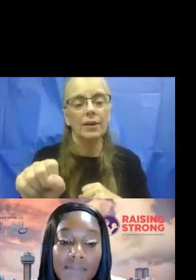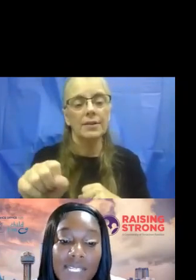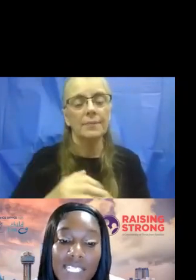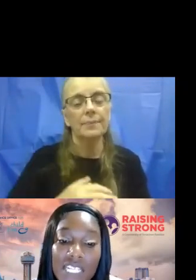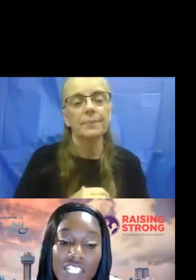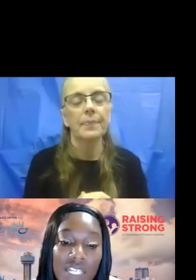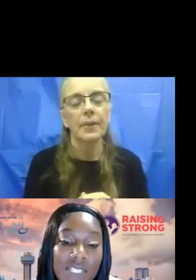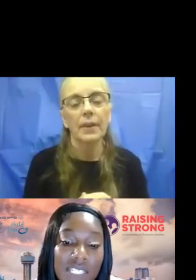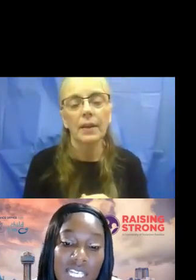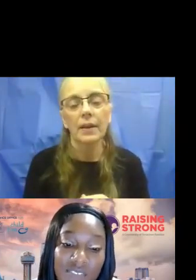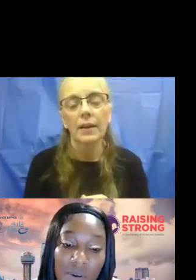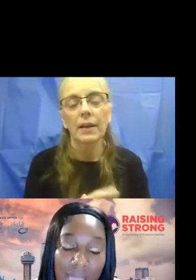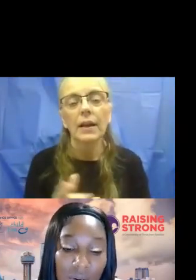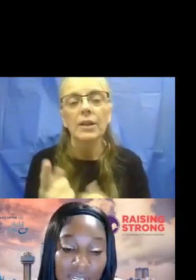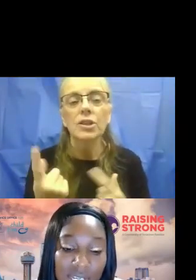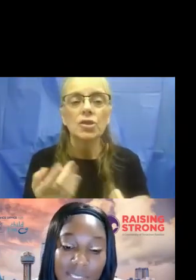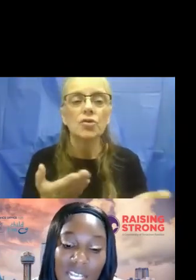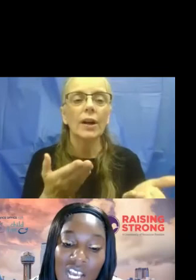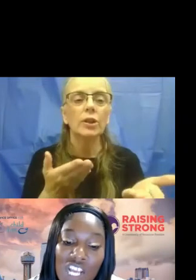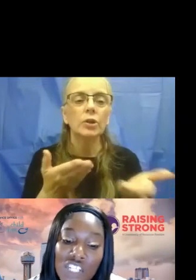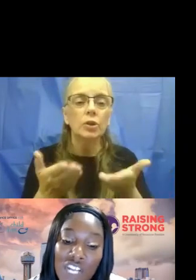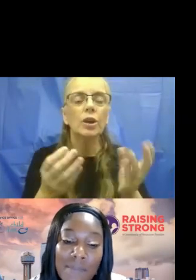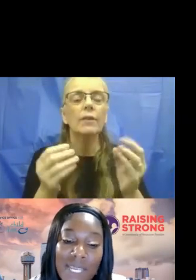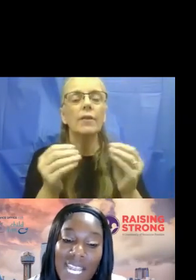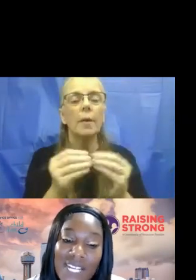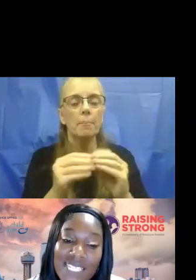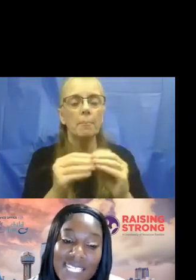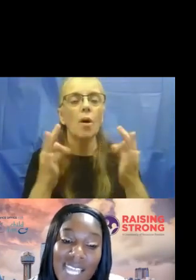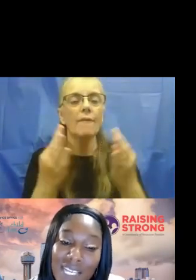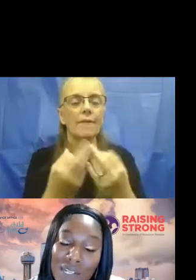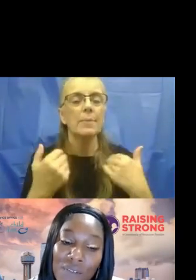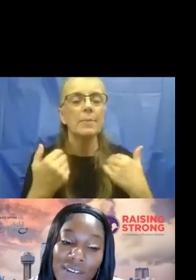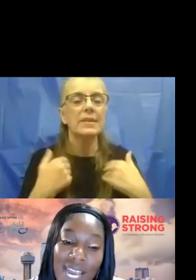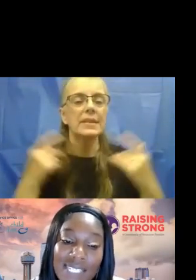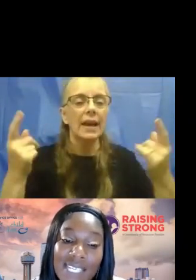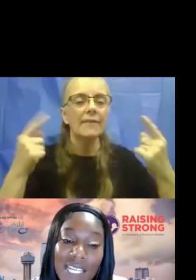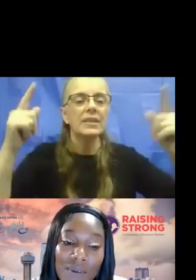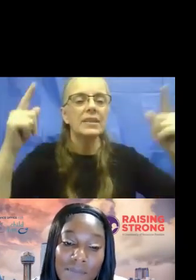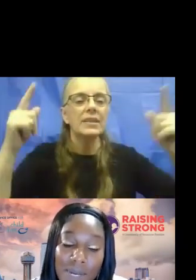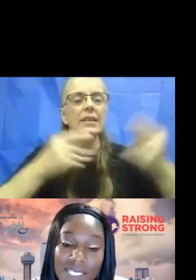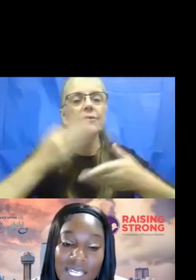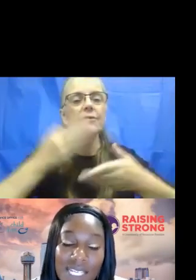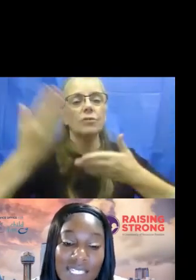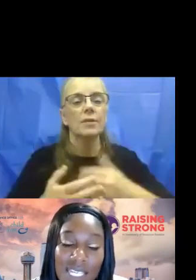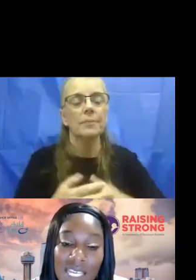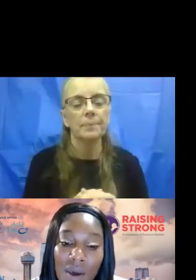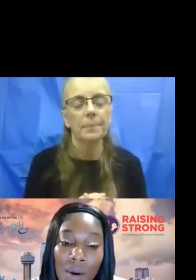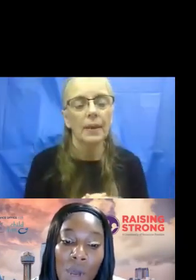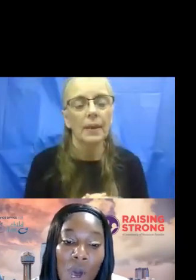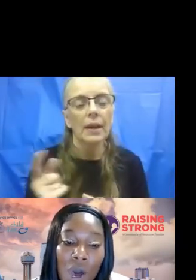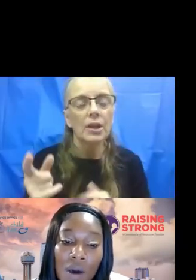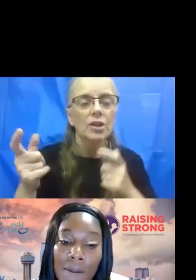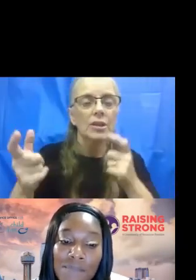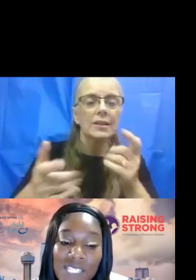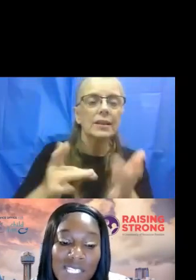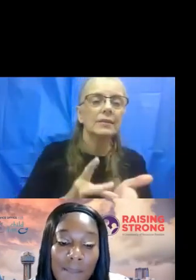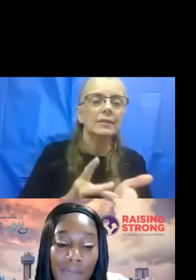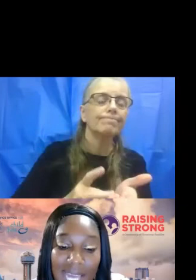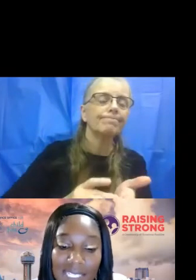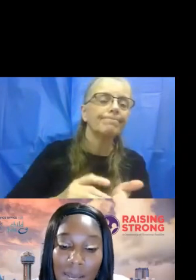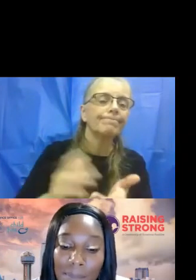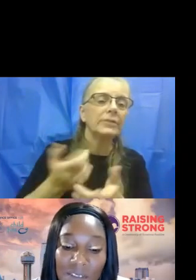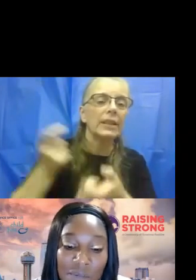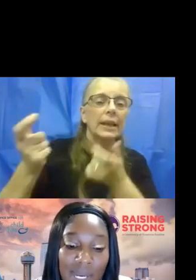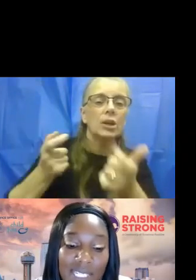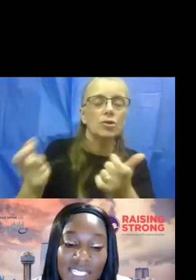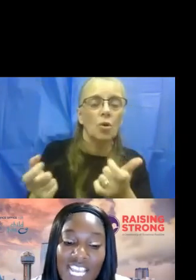more families and achieve successful outcomes. Charlotte Min Harris has taken over as the interim president and CEO since the